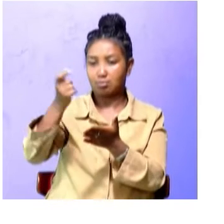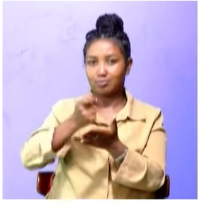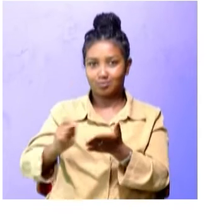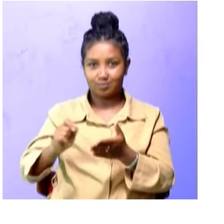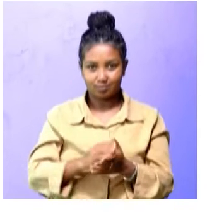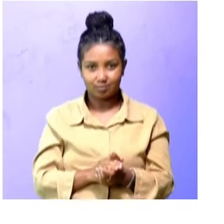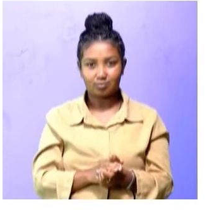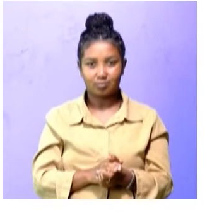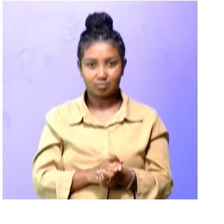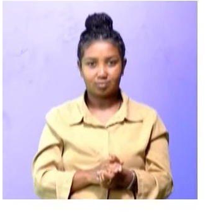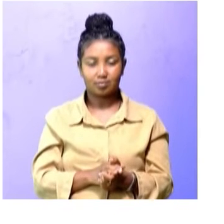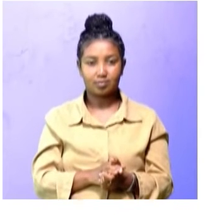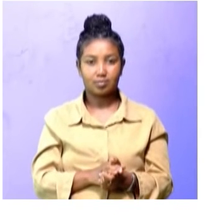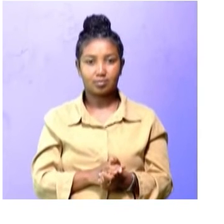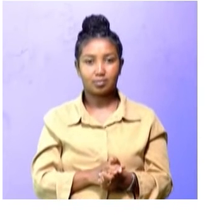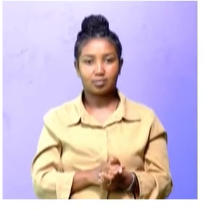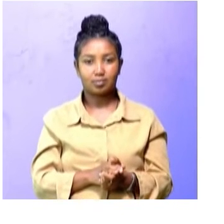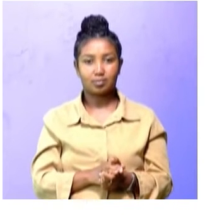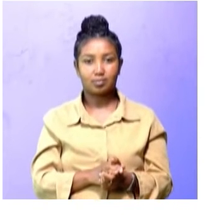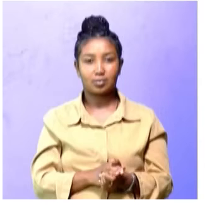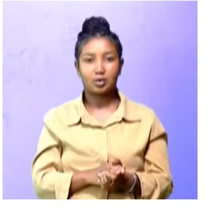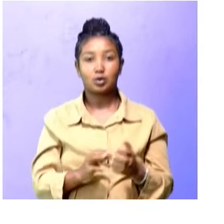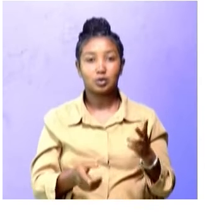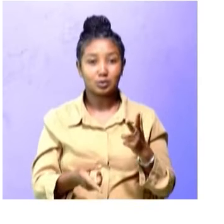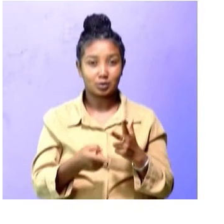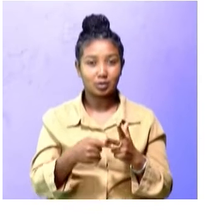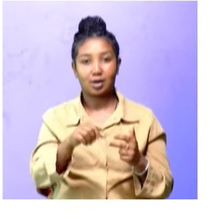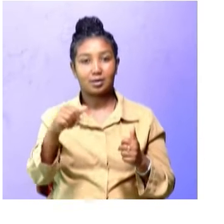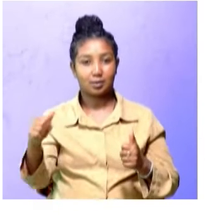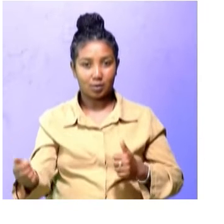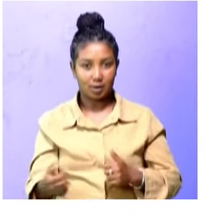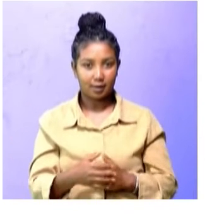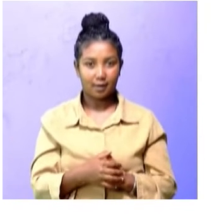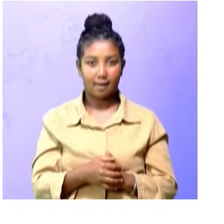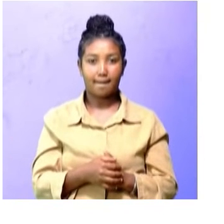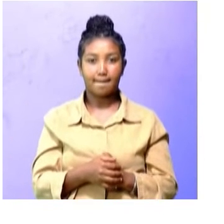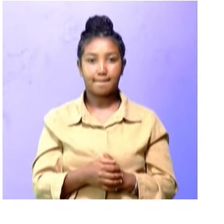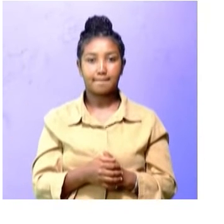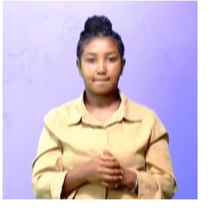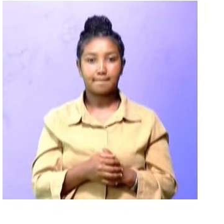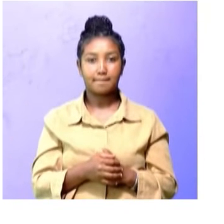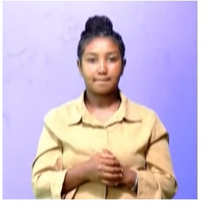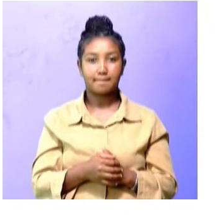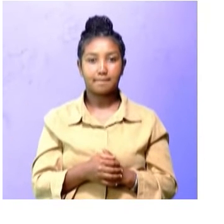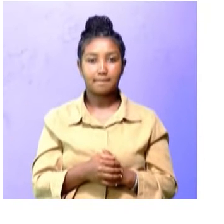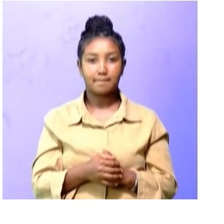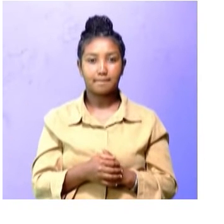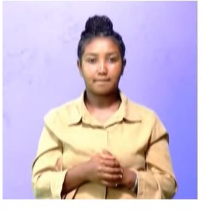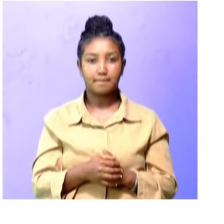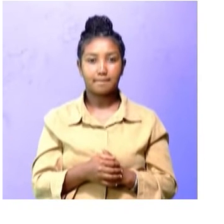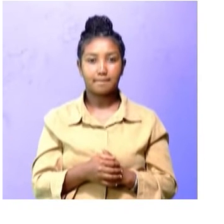school? Support and write, okay? And another one, the